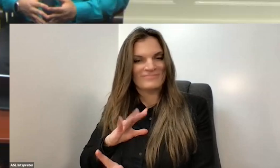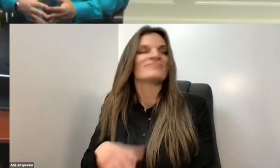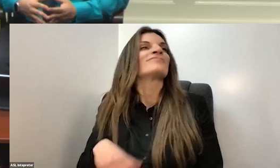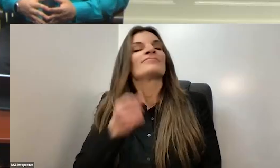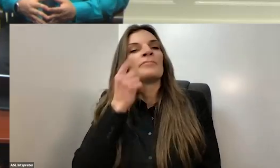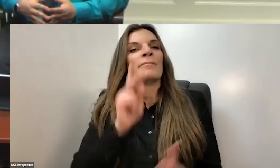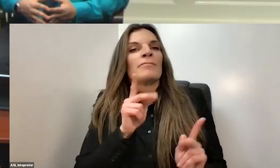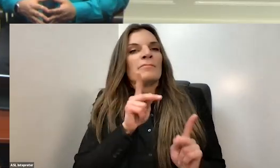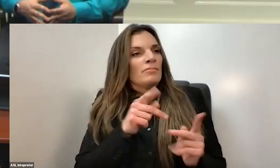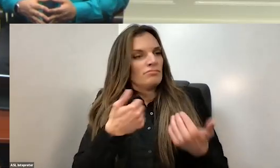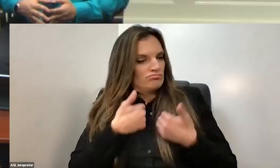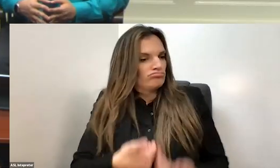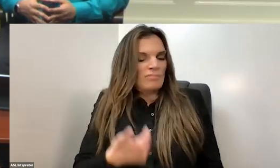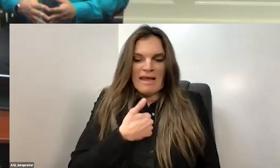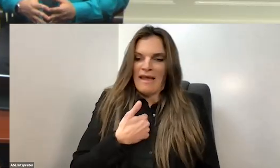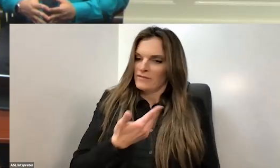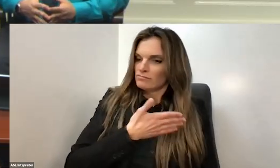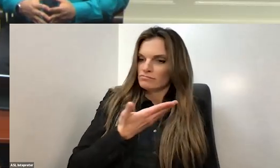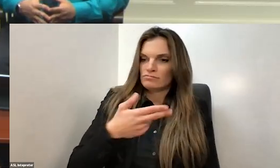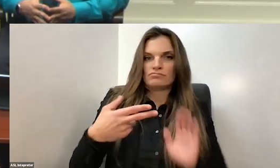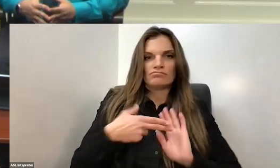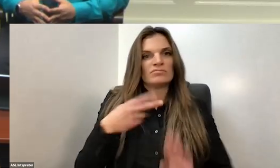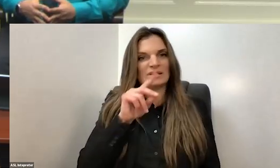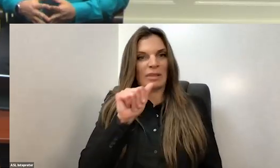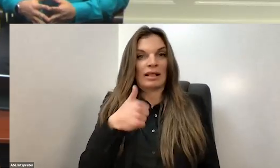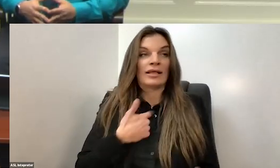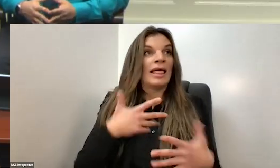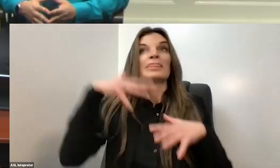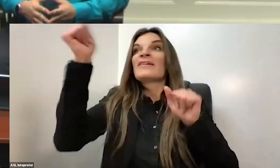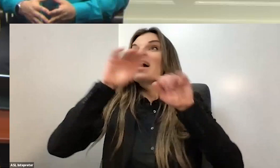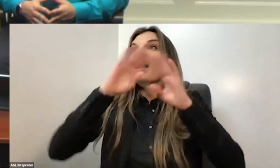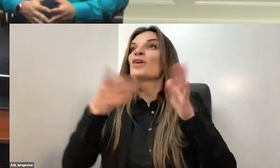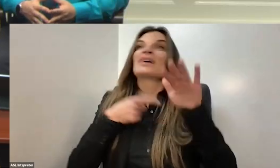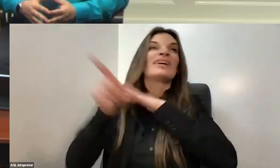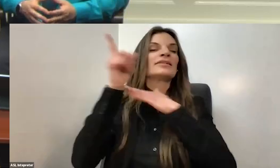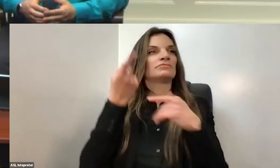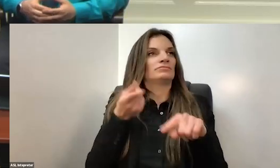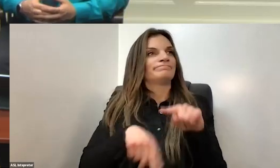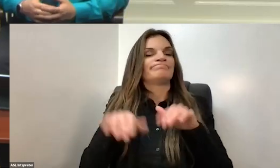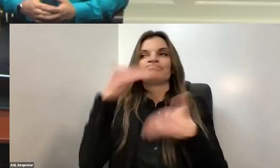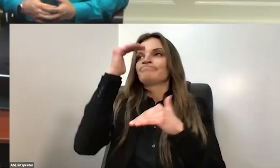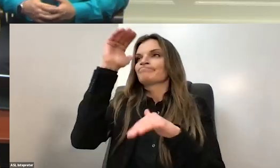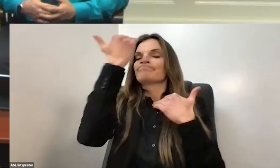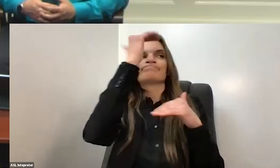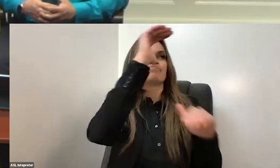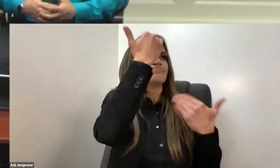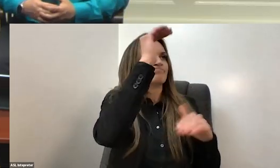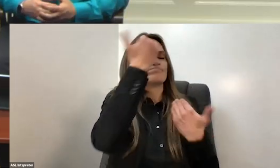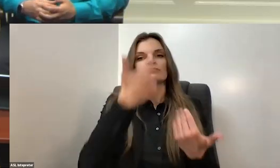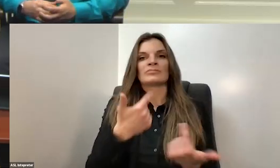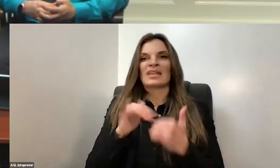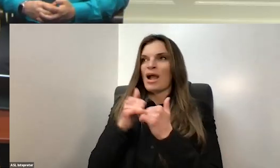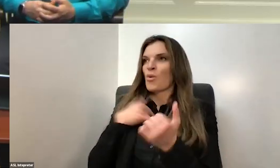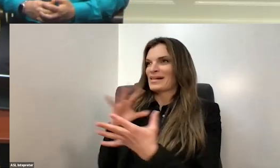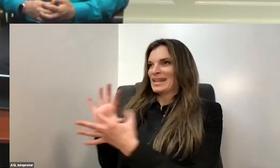or impairments, who cannot leave the house. Gaming has become a way to be connected. And what's